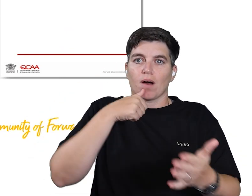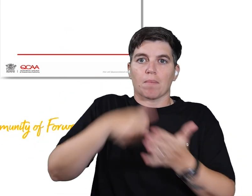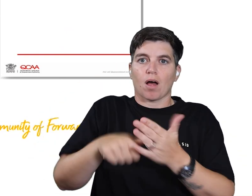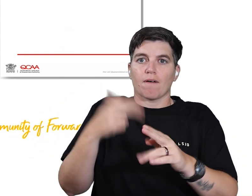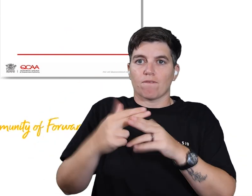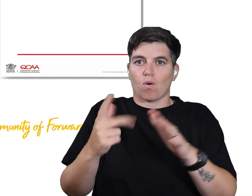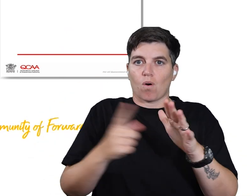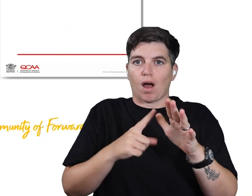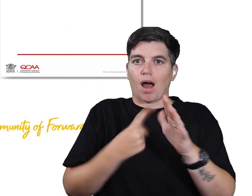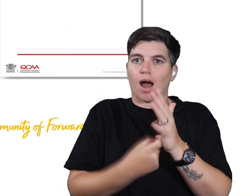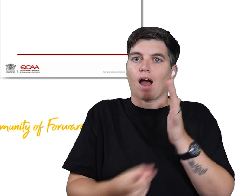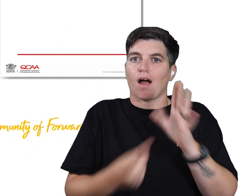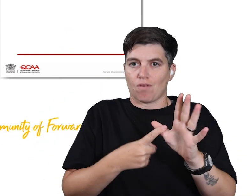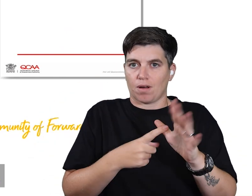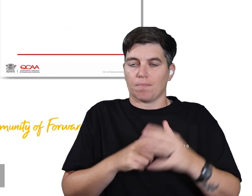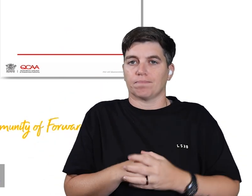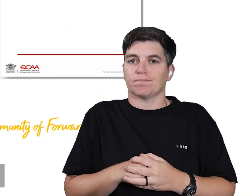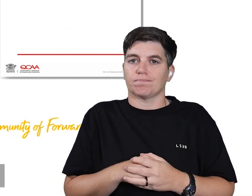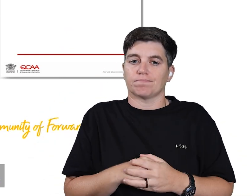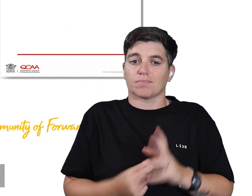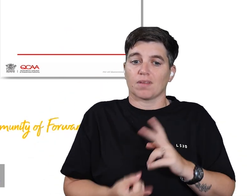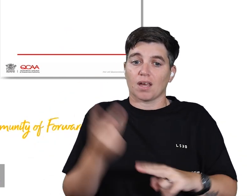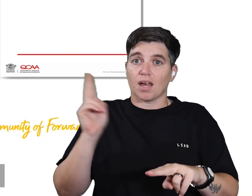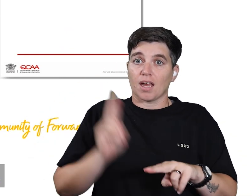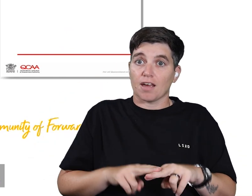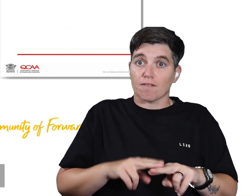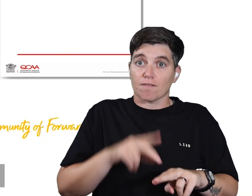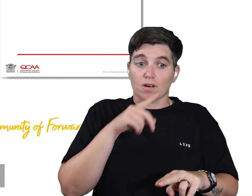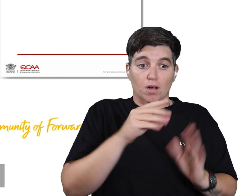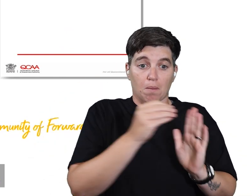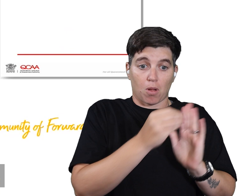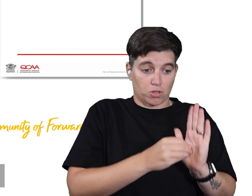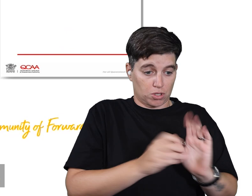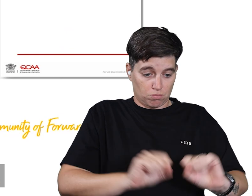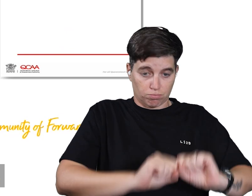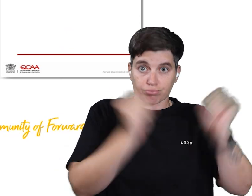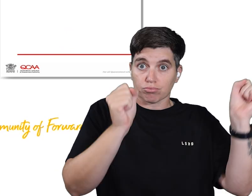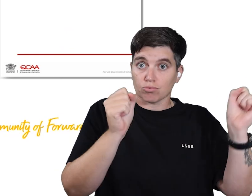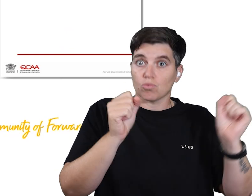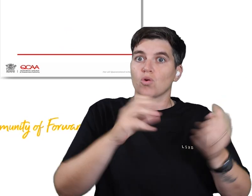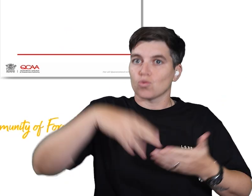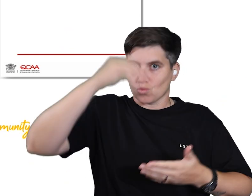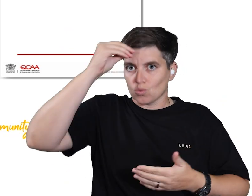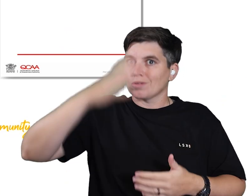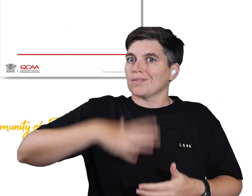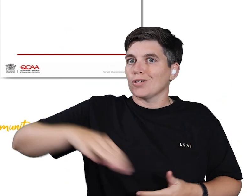applying for AARAs. If there are breaches to the assessment policy,